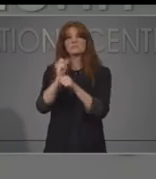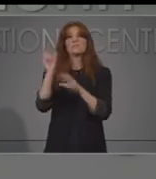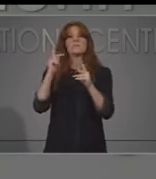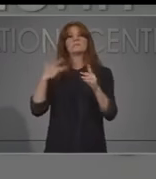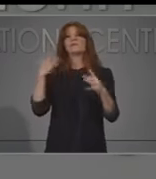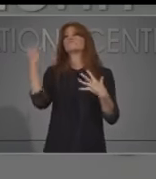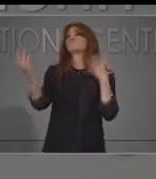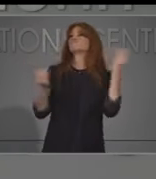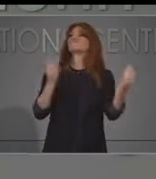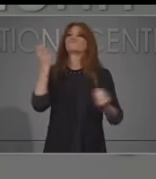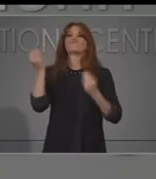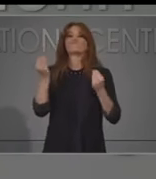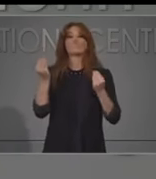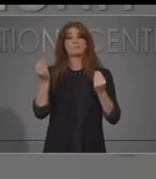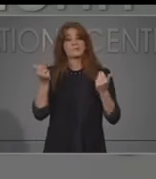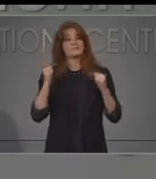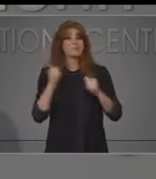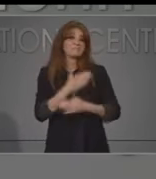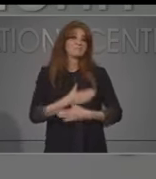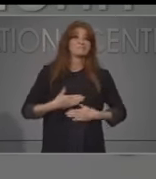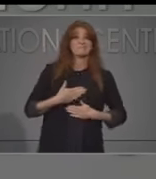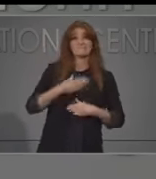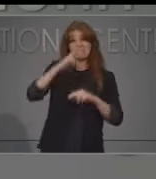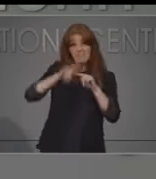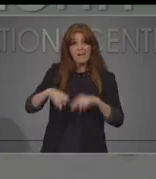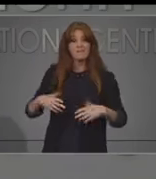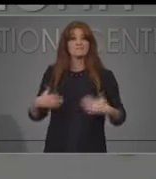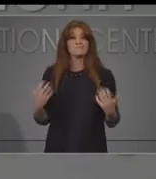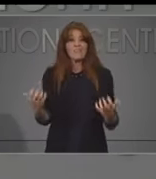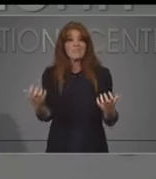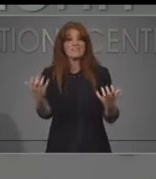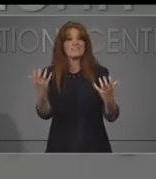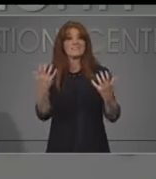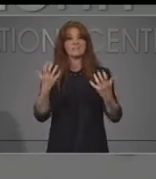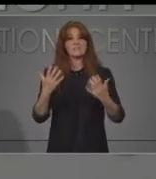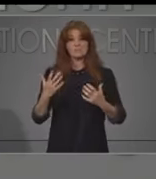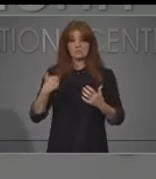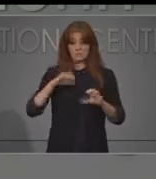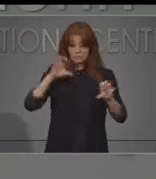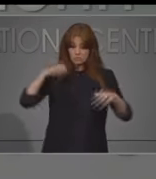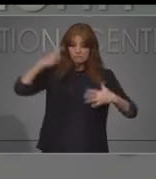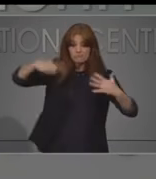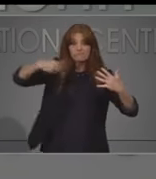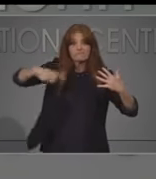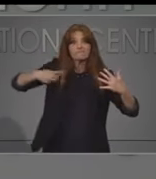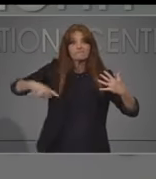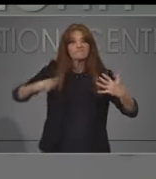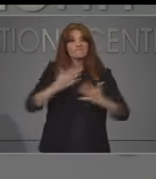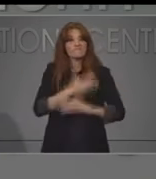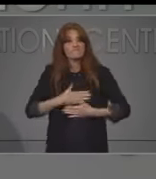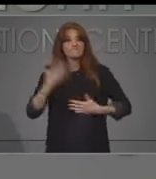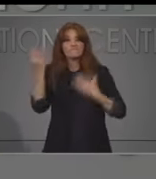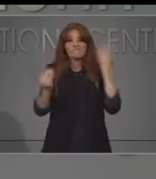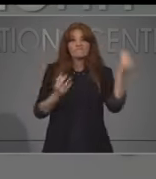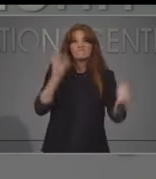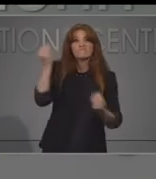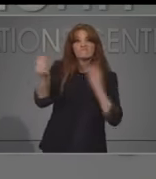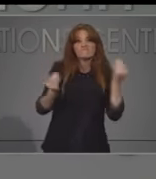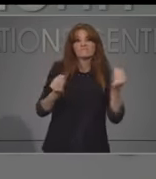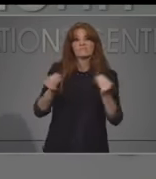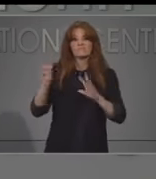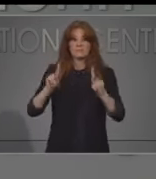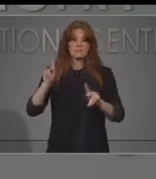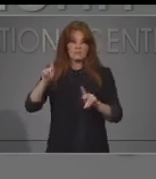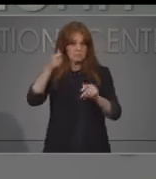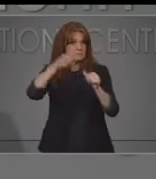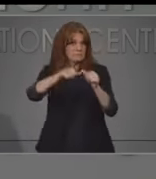and just trying to have some fun. As we do all these things, North Carolinians must remember